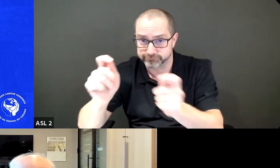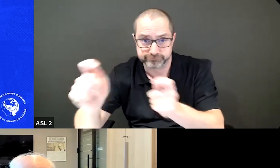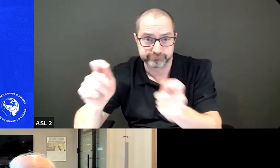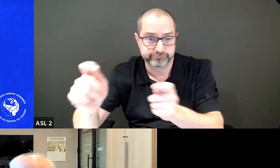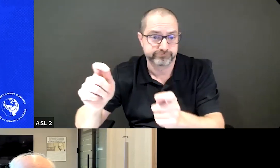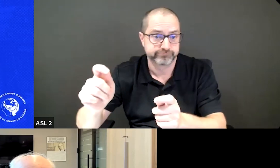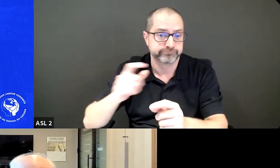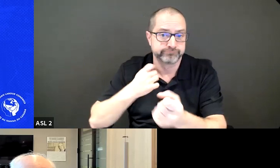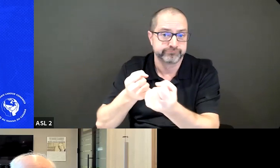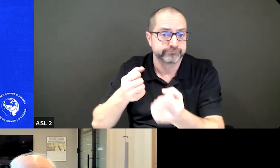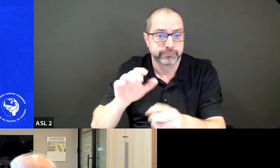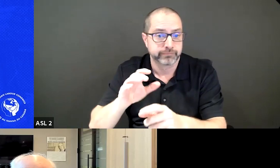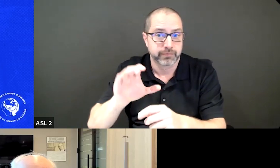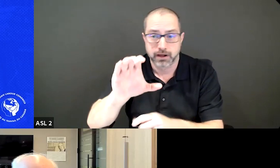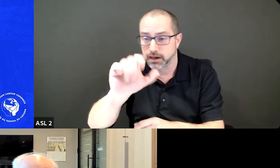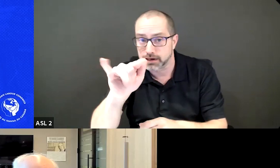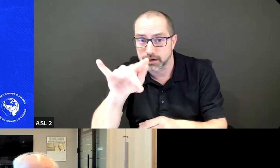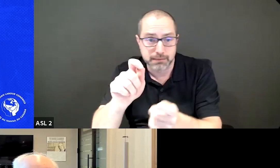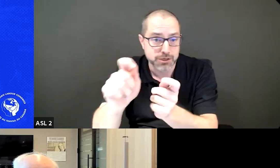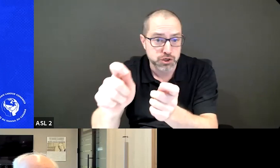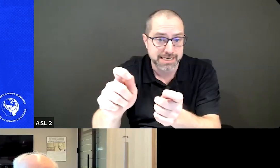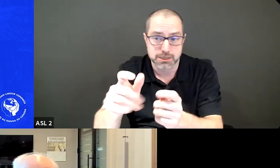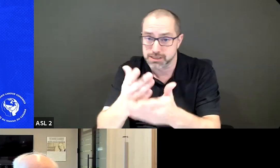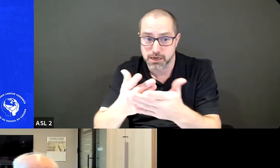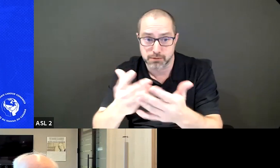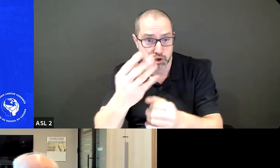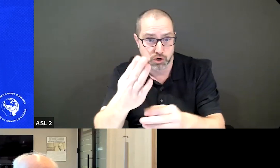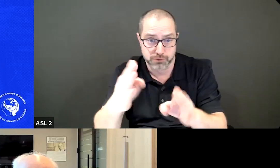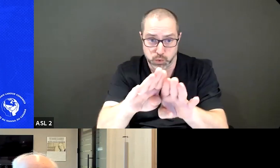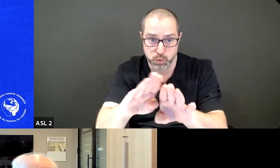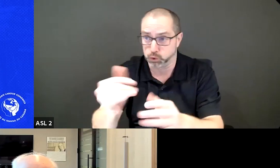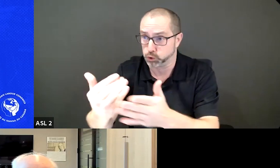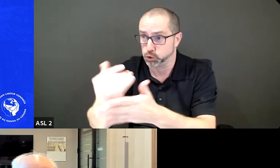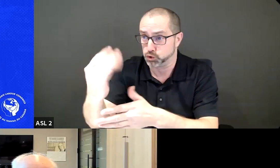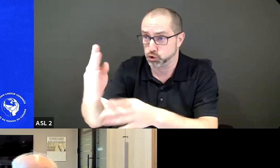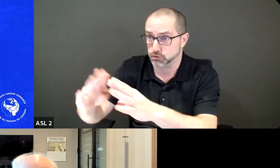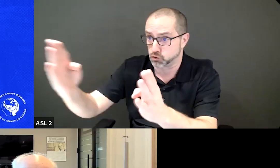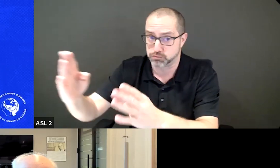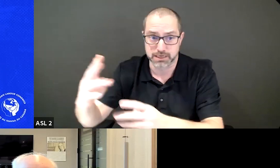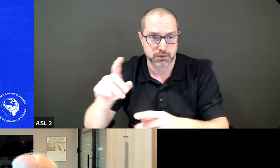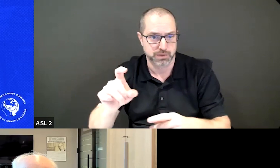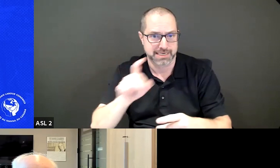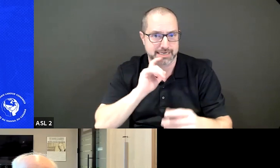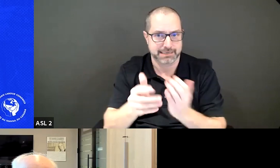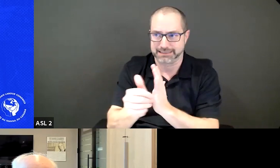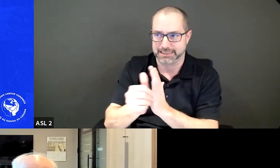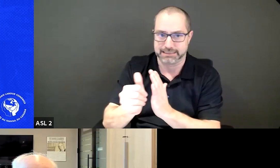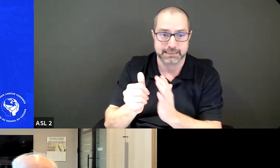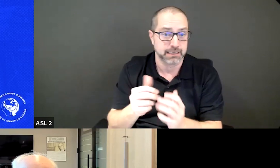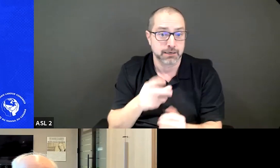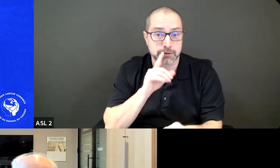how we're moving away from certain jobs and creating new jobs. And so it is critical, and you're 100% right. We can't just turn on the tap and